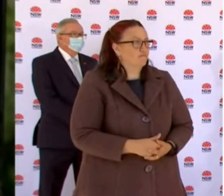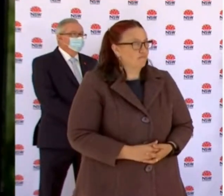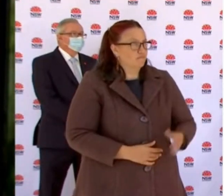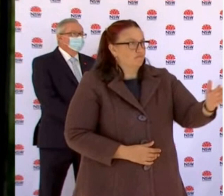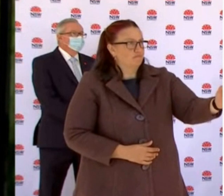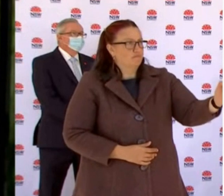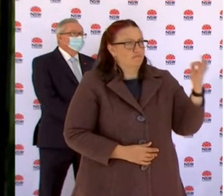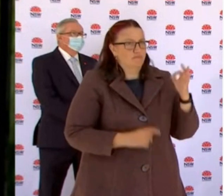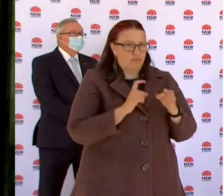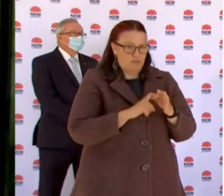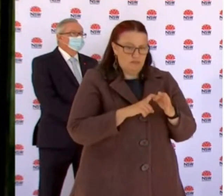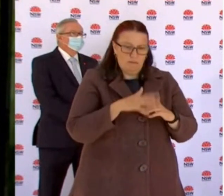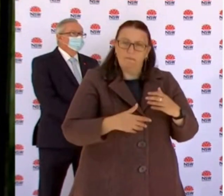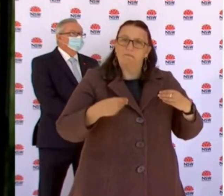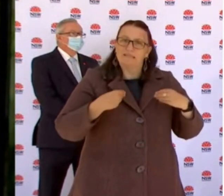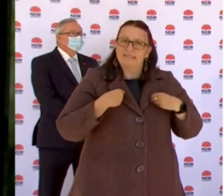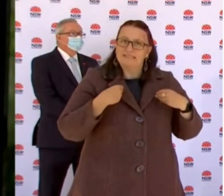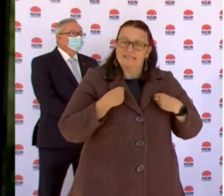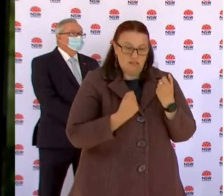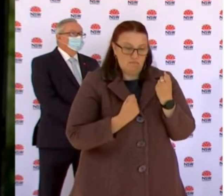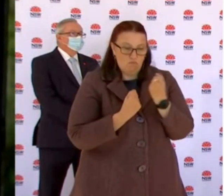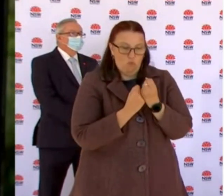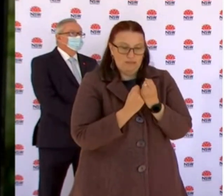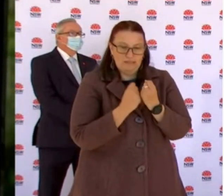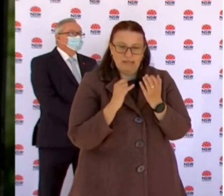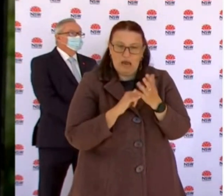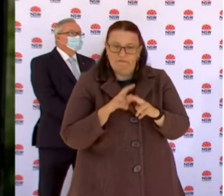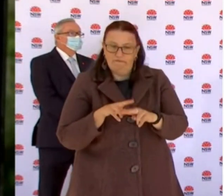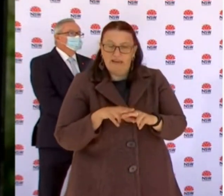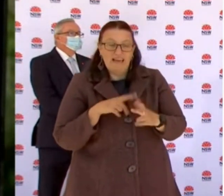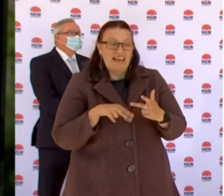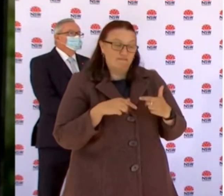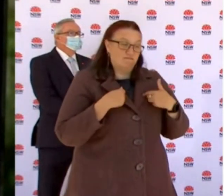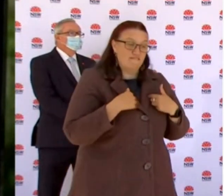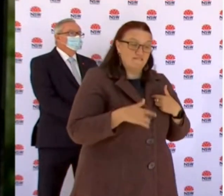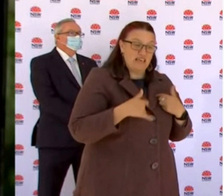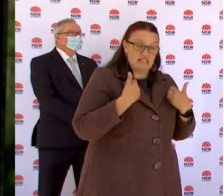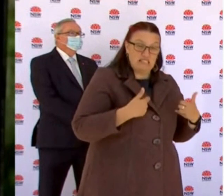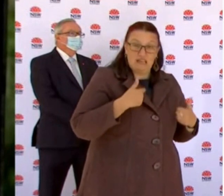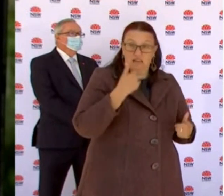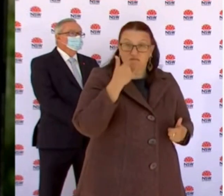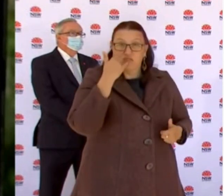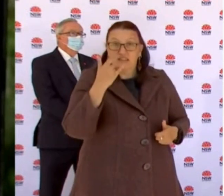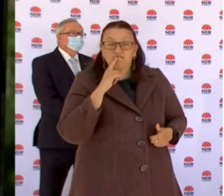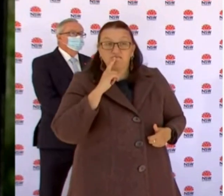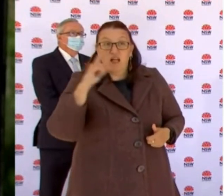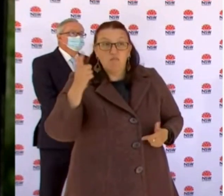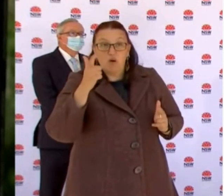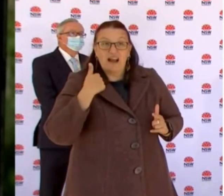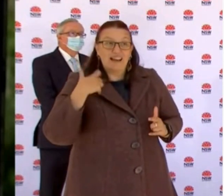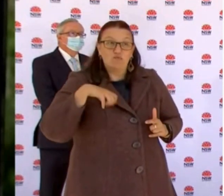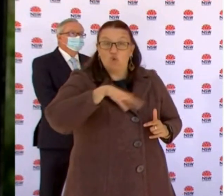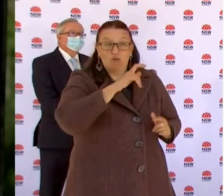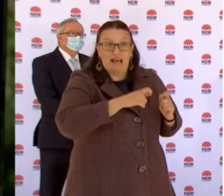Dart made in relation to businesses supporting workers to call in sick? Should casual workers have some kind of